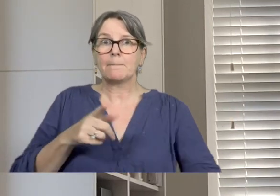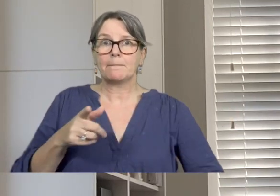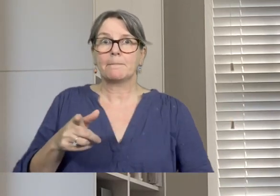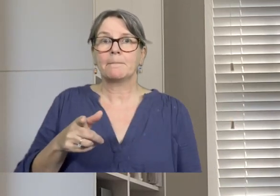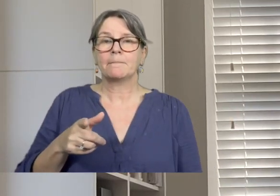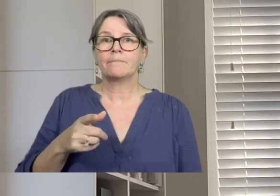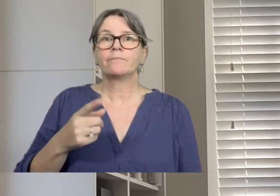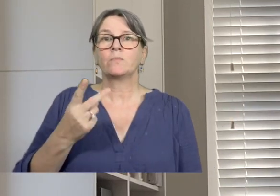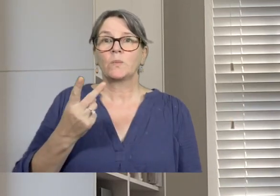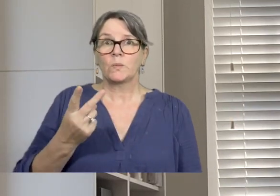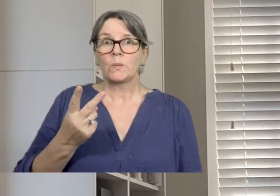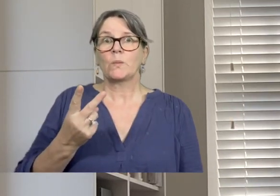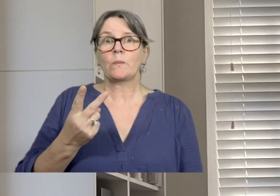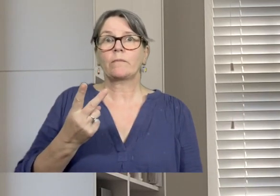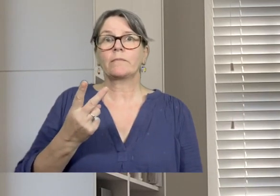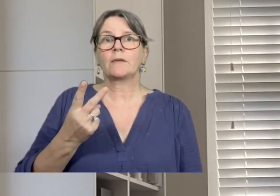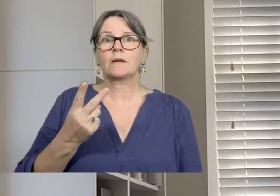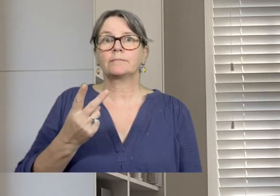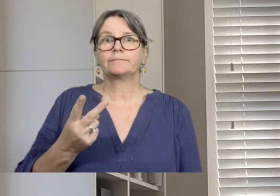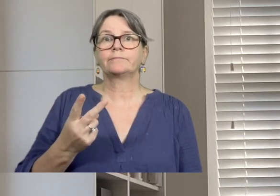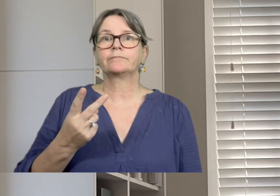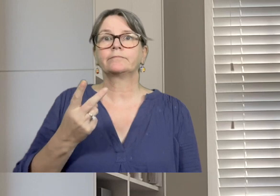And last one.